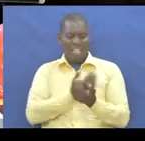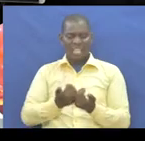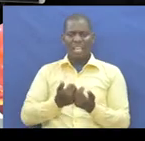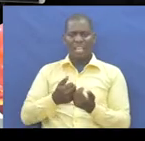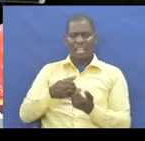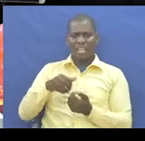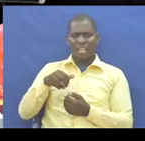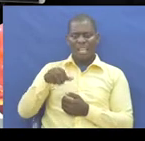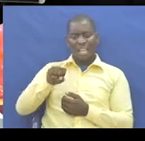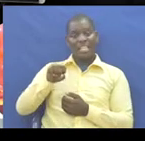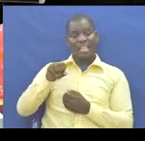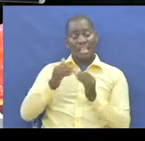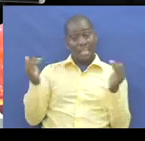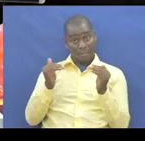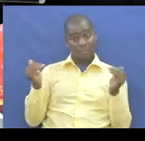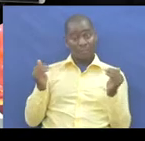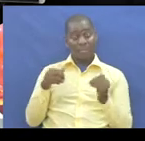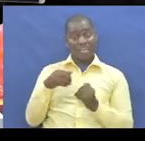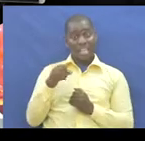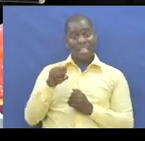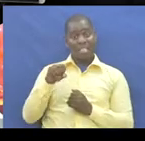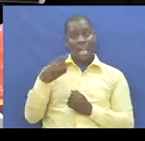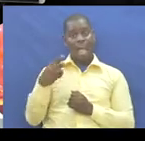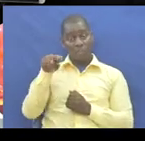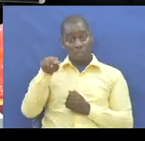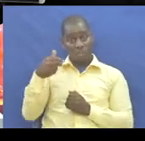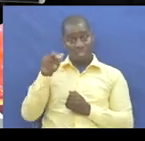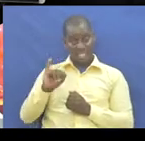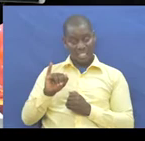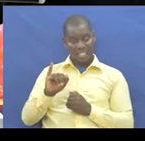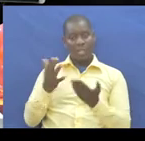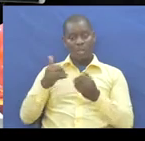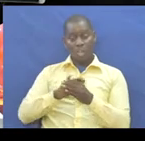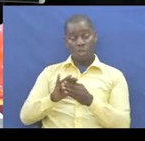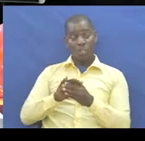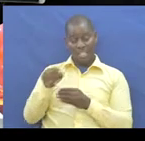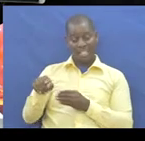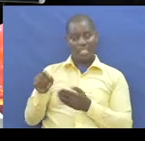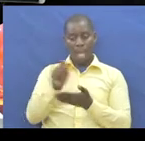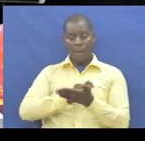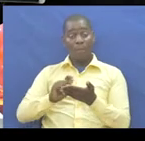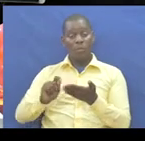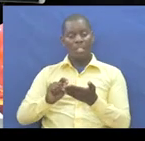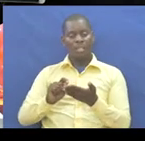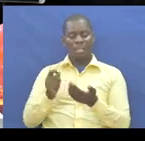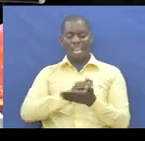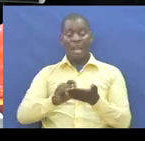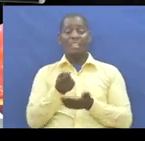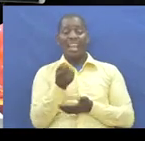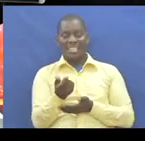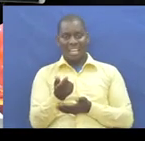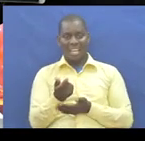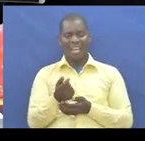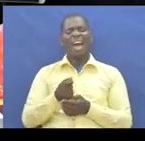person who developed the ideas on the effects of force, and to his honor, then the unit of the force was termed to